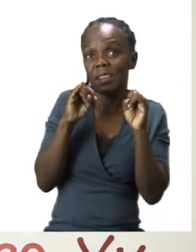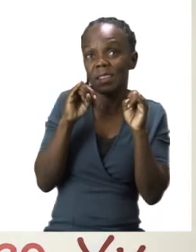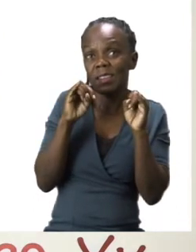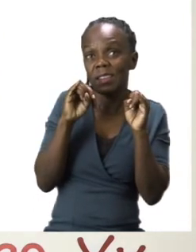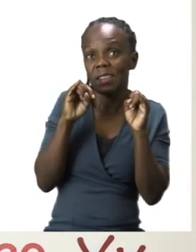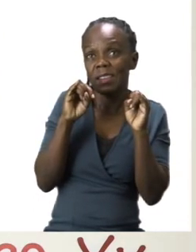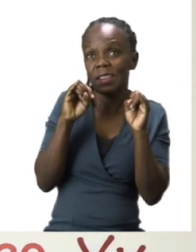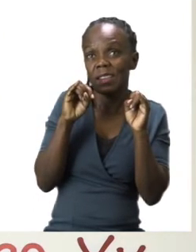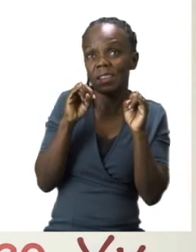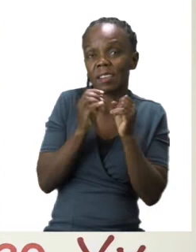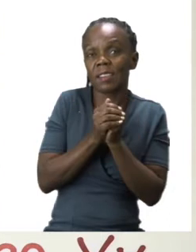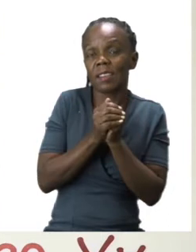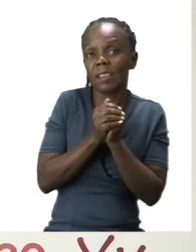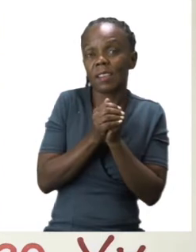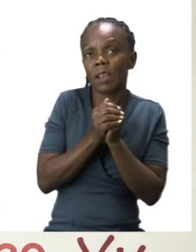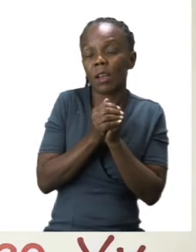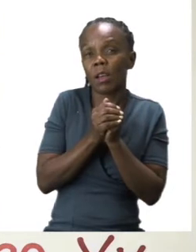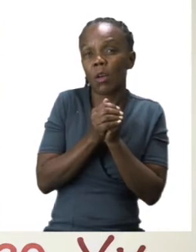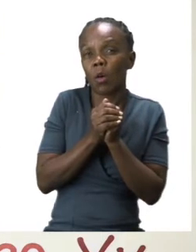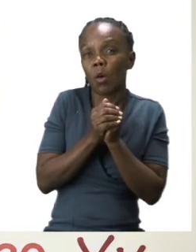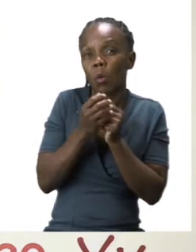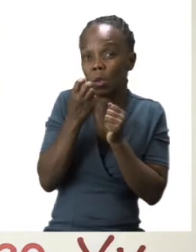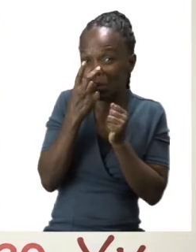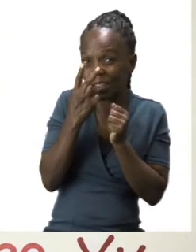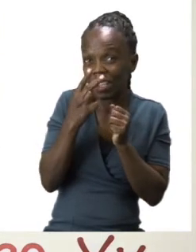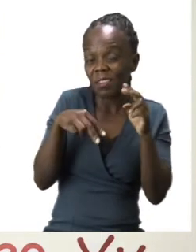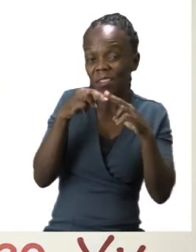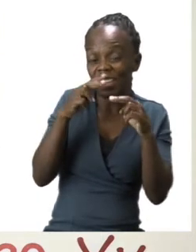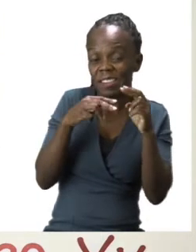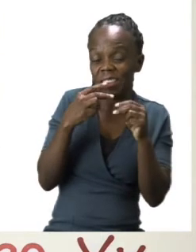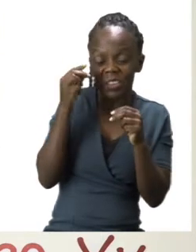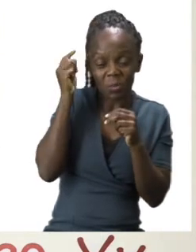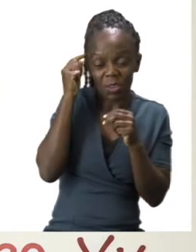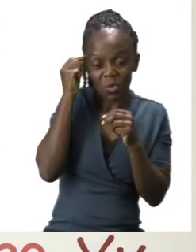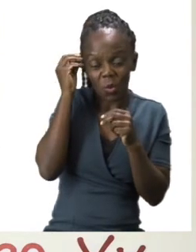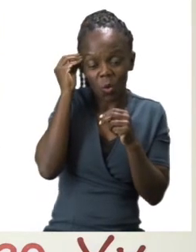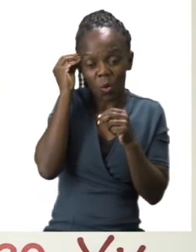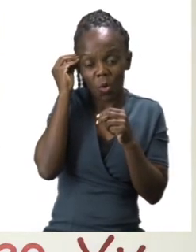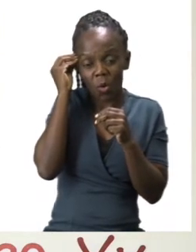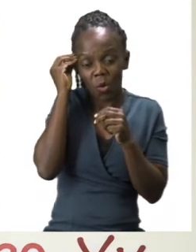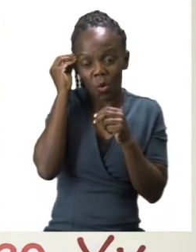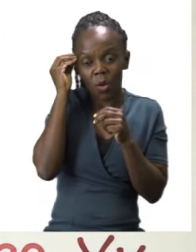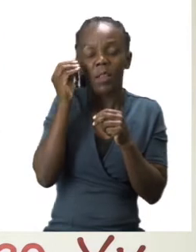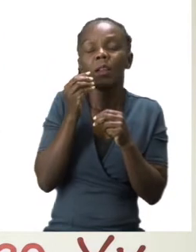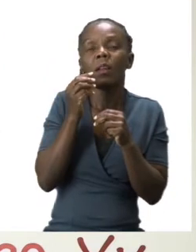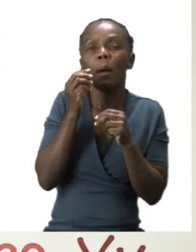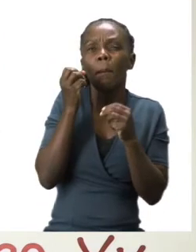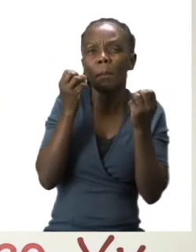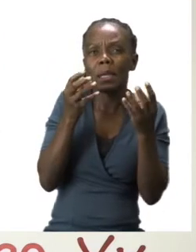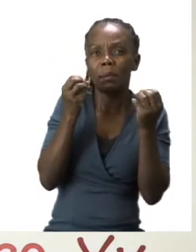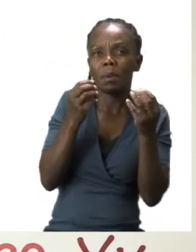are a lot of people living there. Each window can be a house for